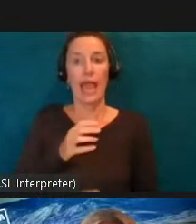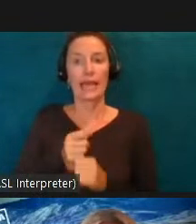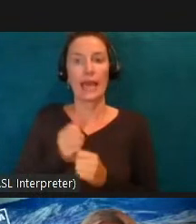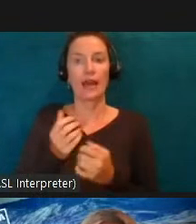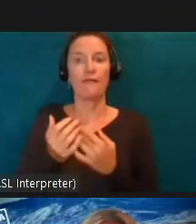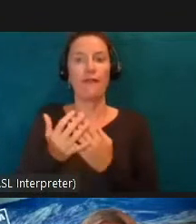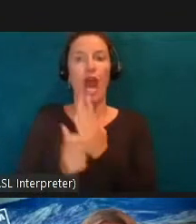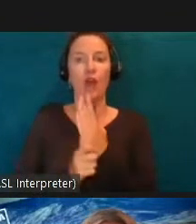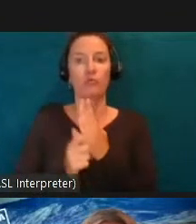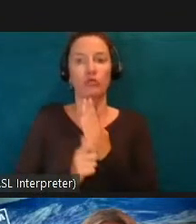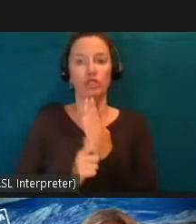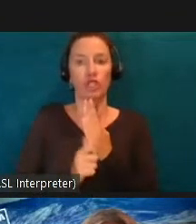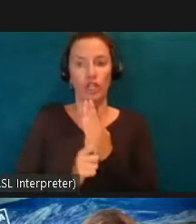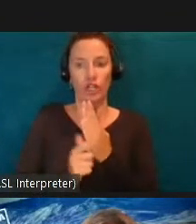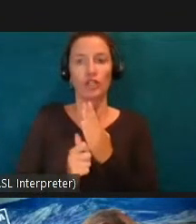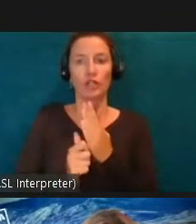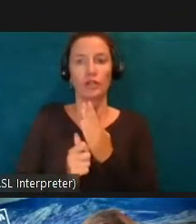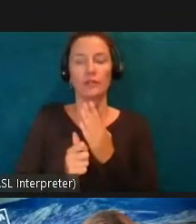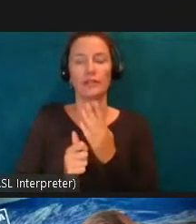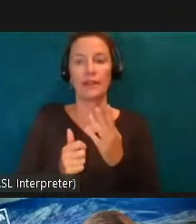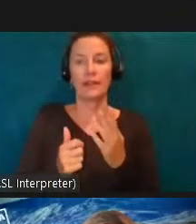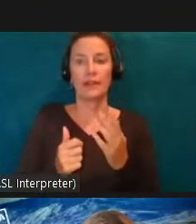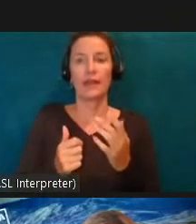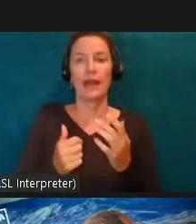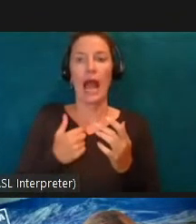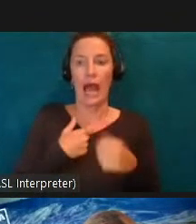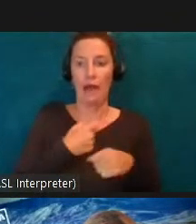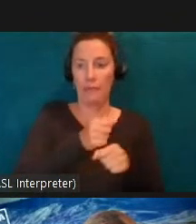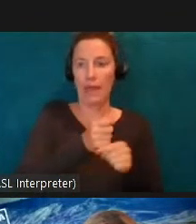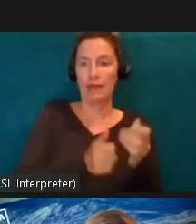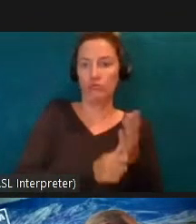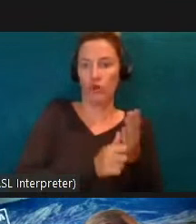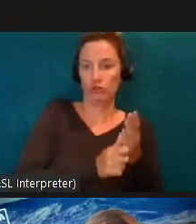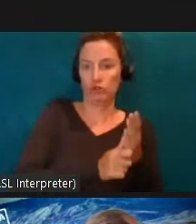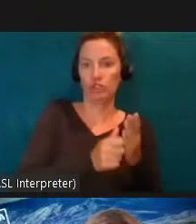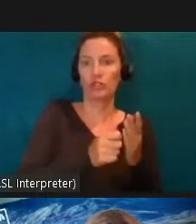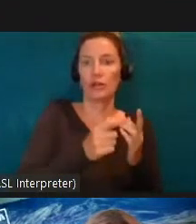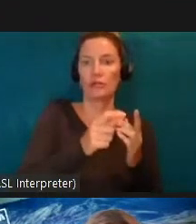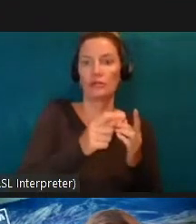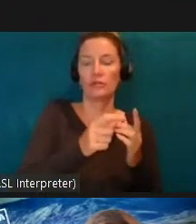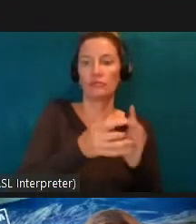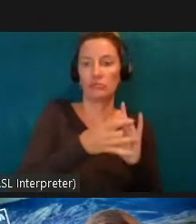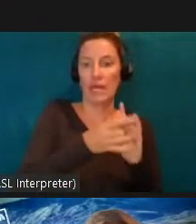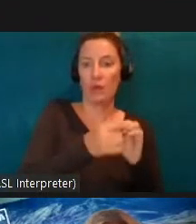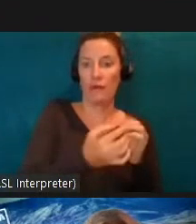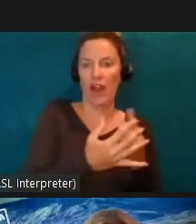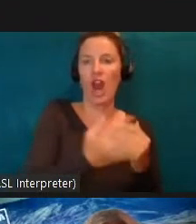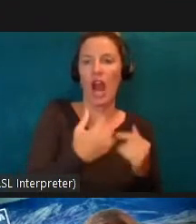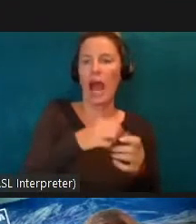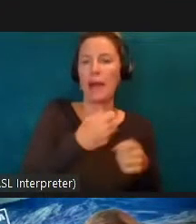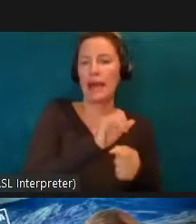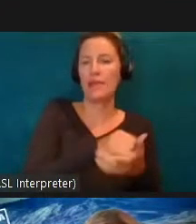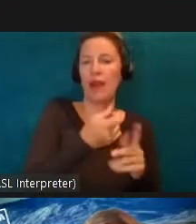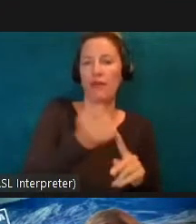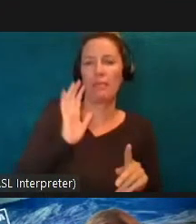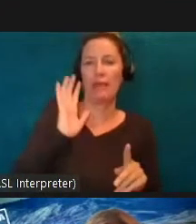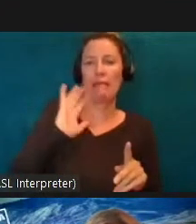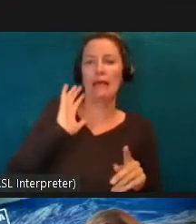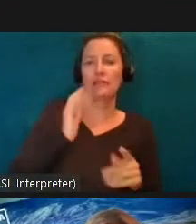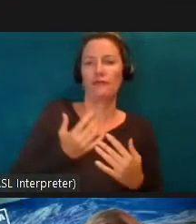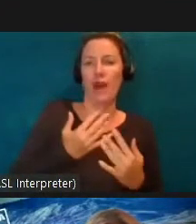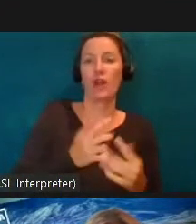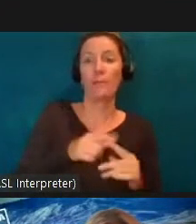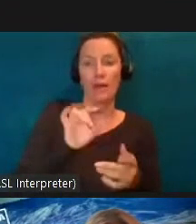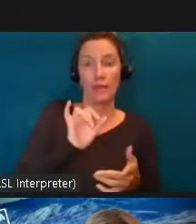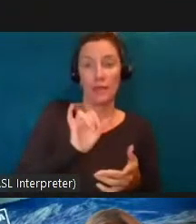brochure, that fire document that I've put together, started in one of our last fires, but it just allows